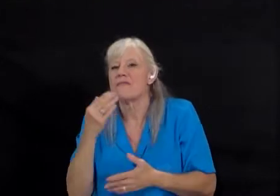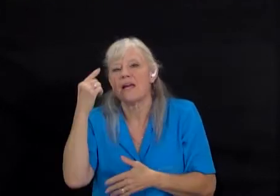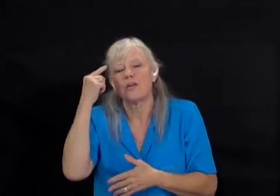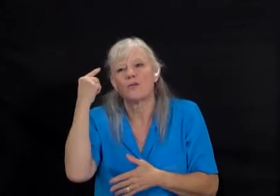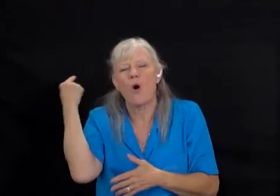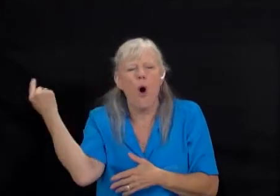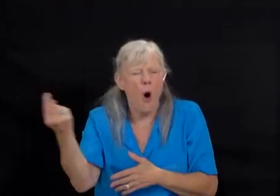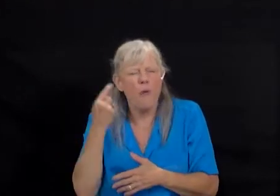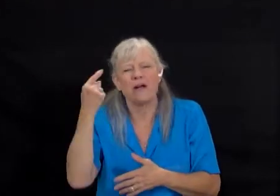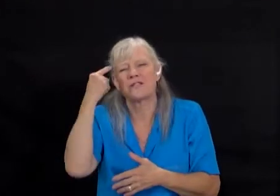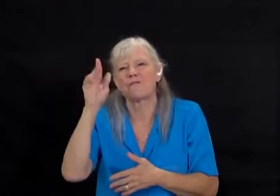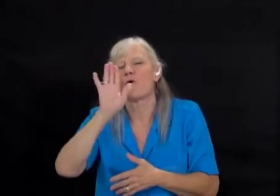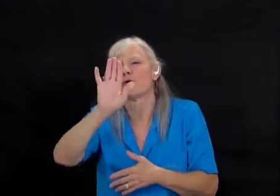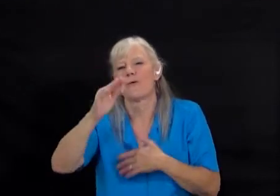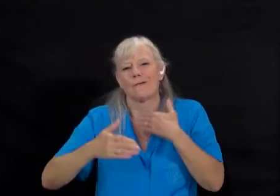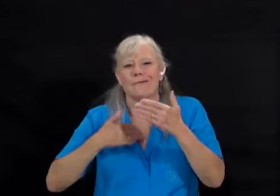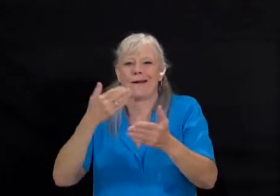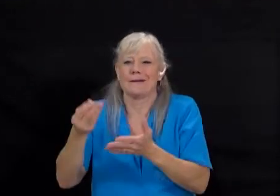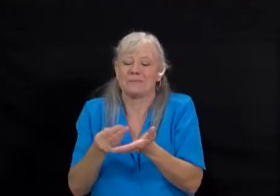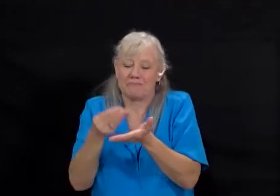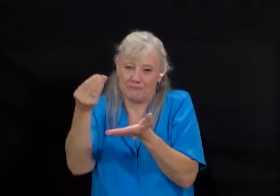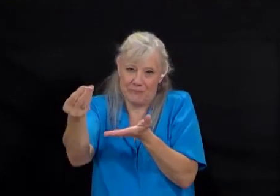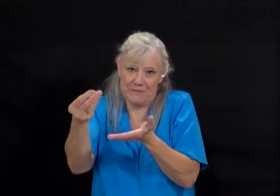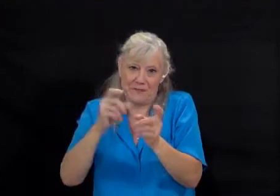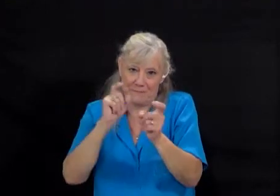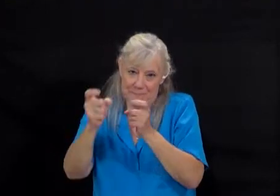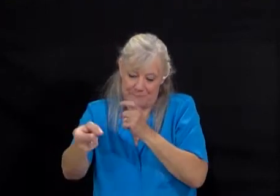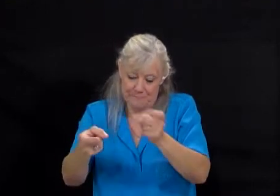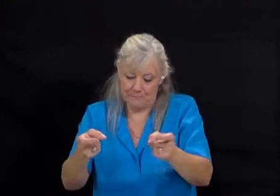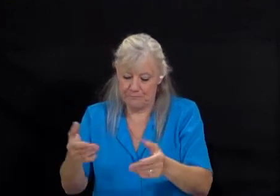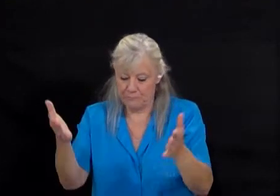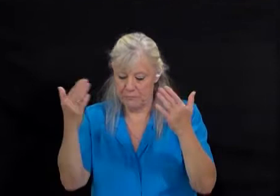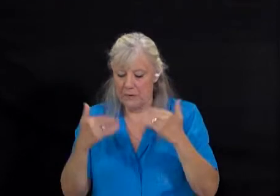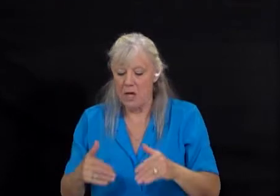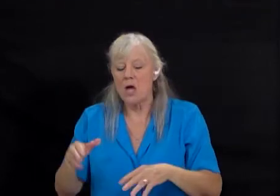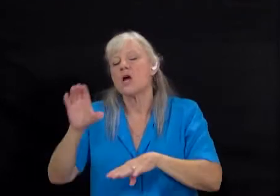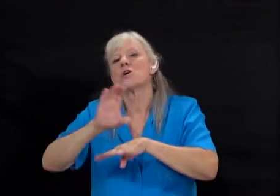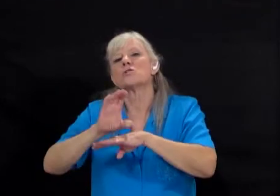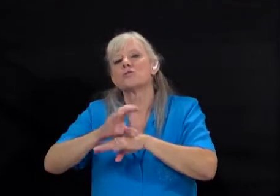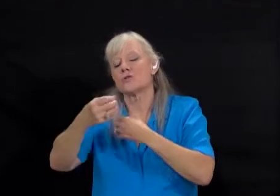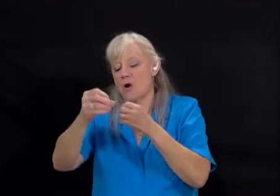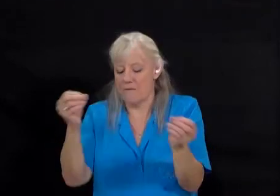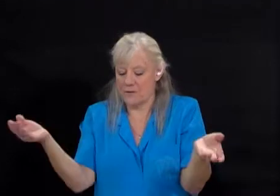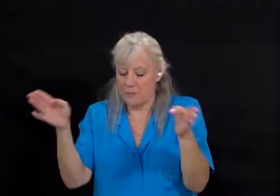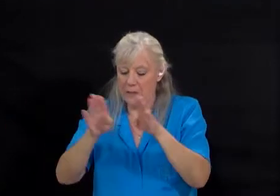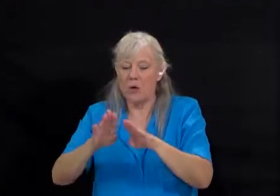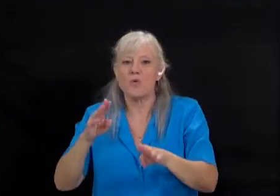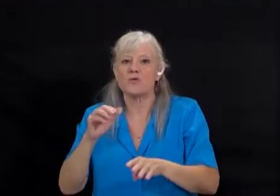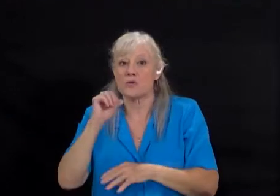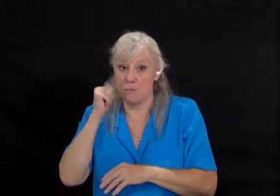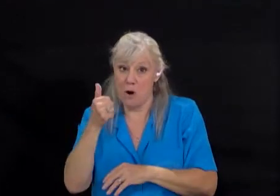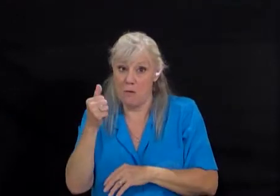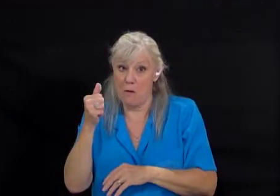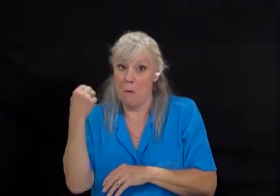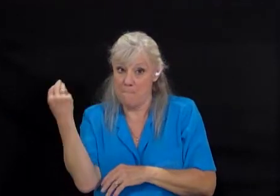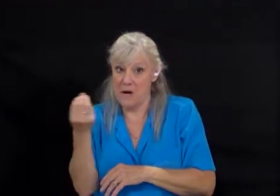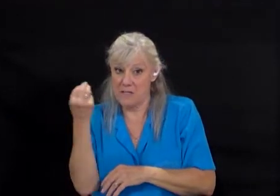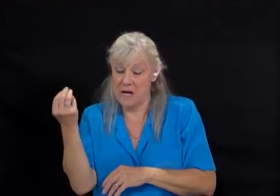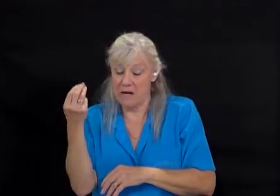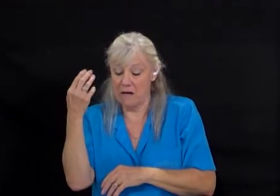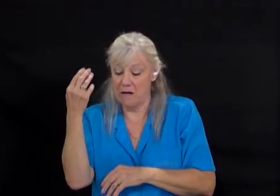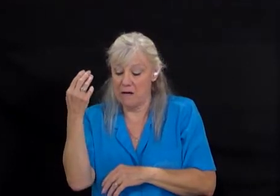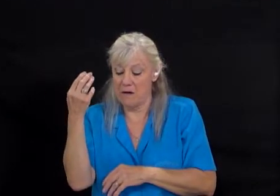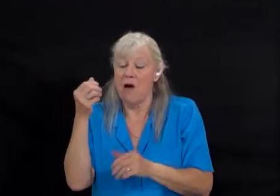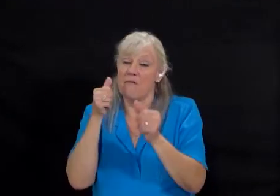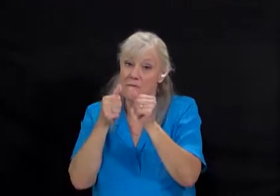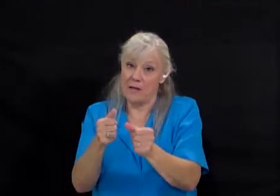as always, for your generosity. The parish office will be closed tomorrow, Monday, May 30th, in observance